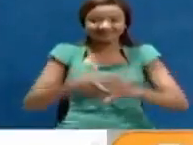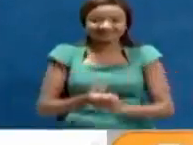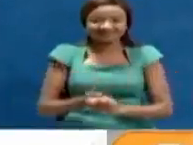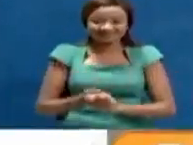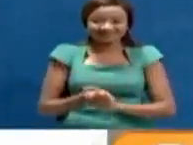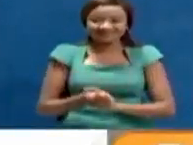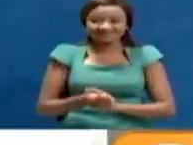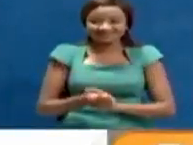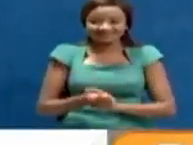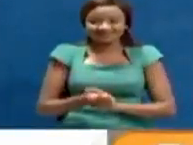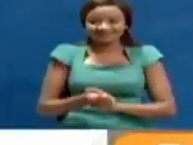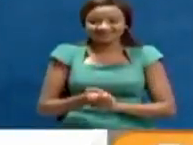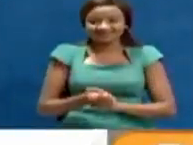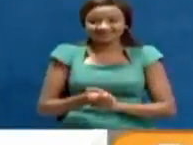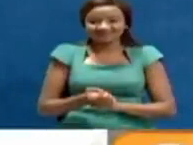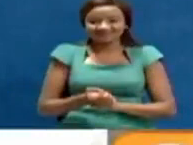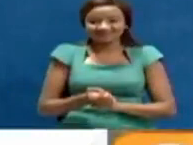foreign concept.